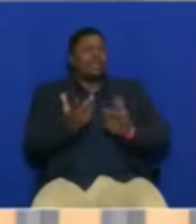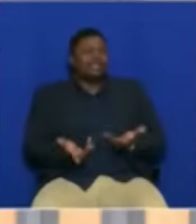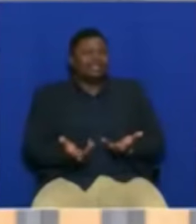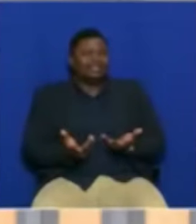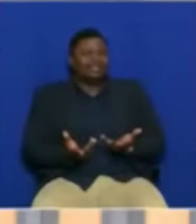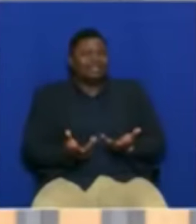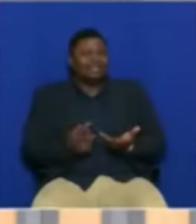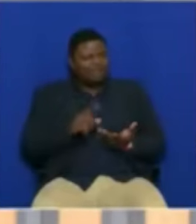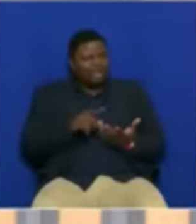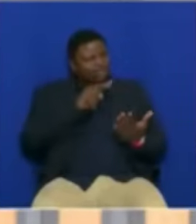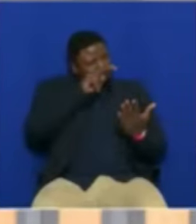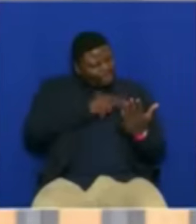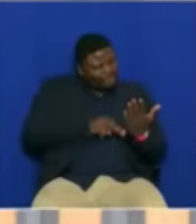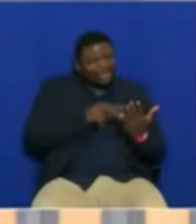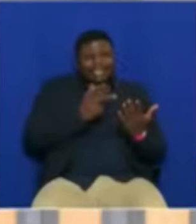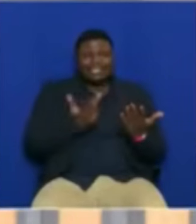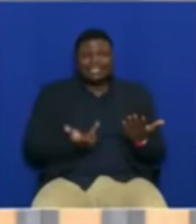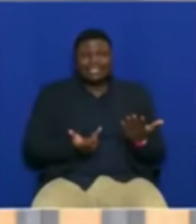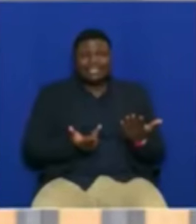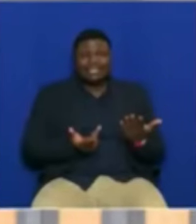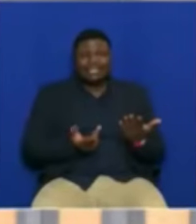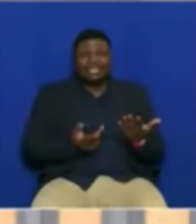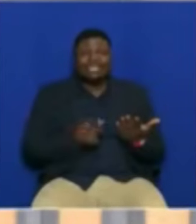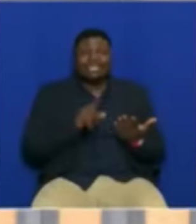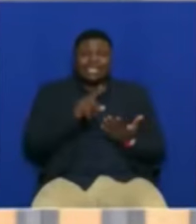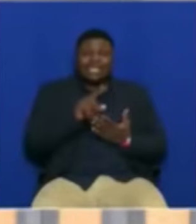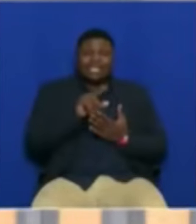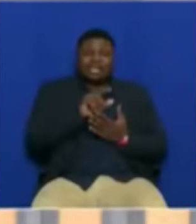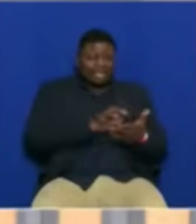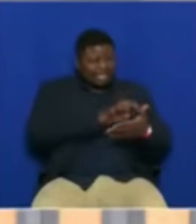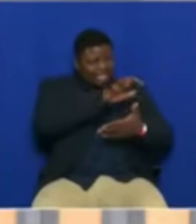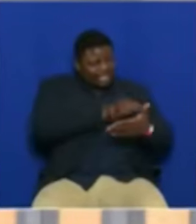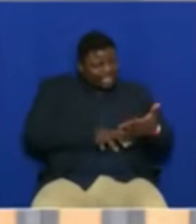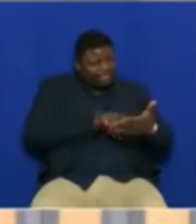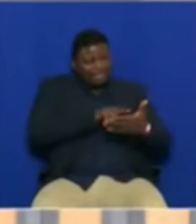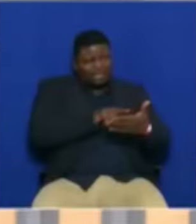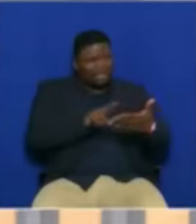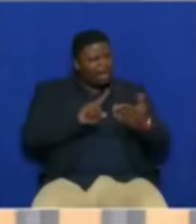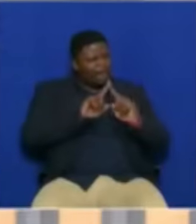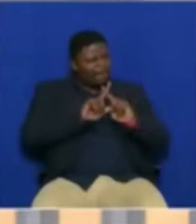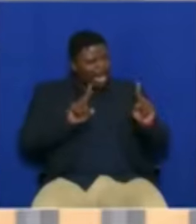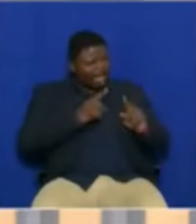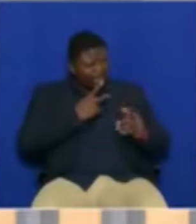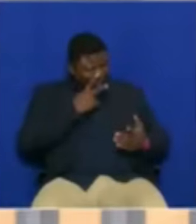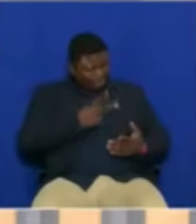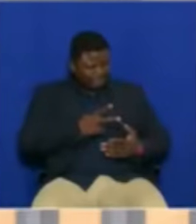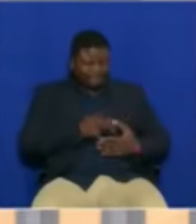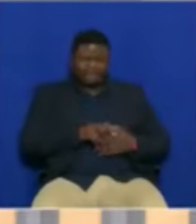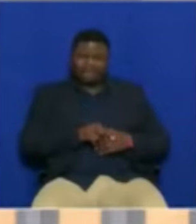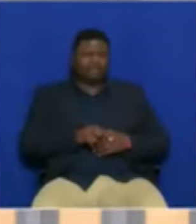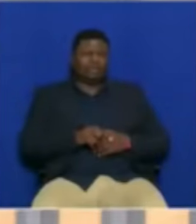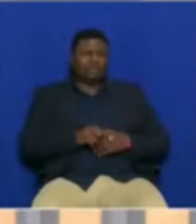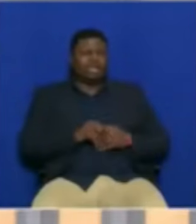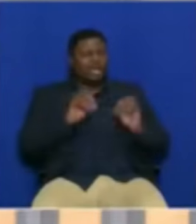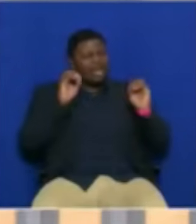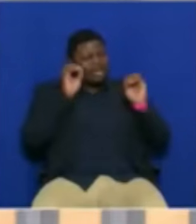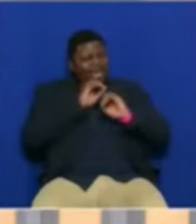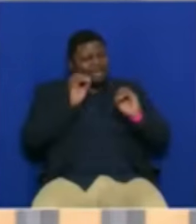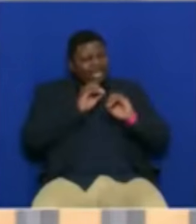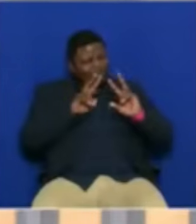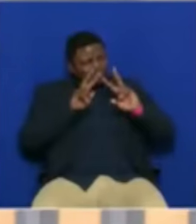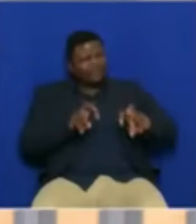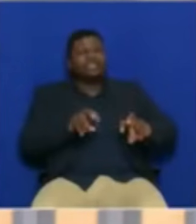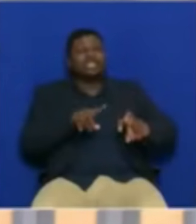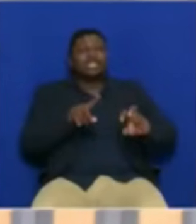this A1 that does not have anything, basically, you should have, but on what basis could